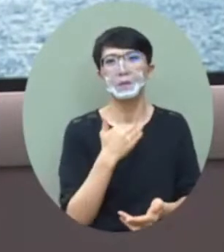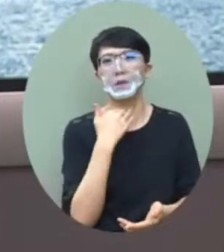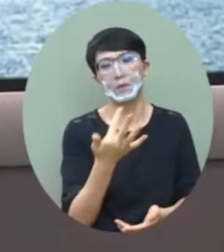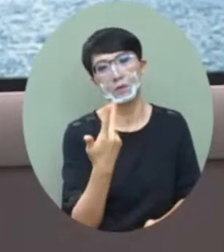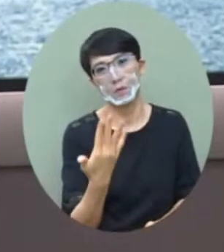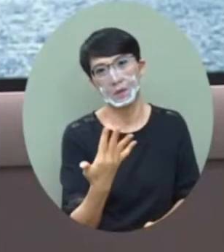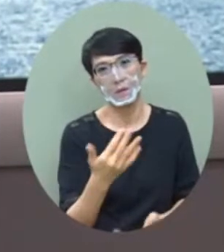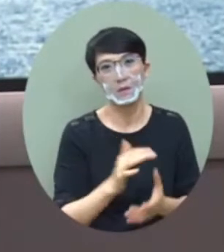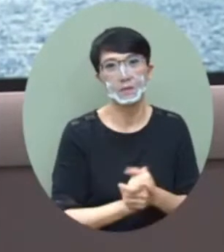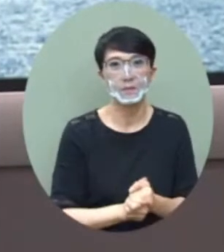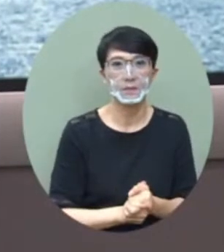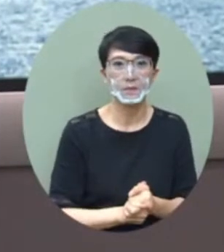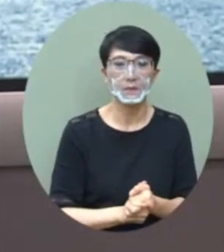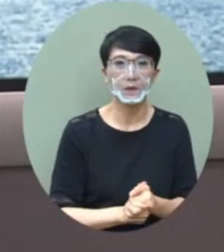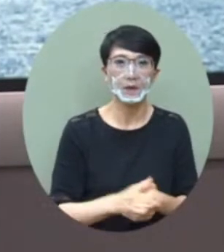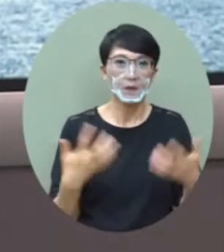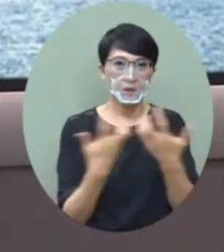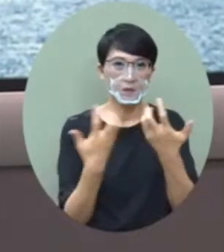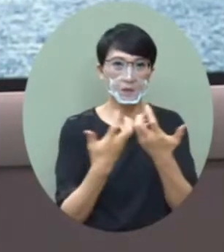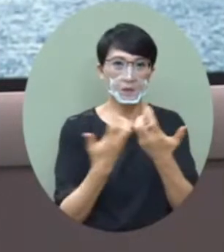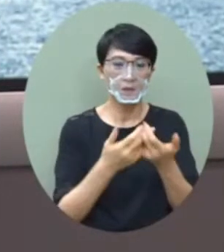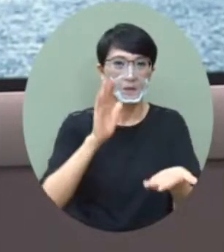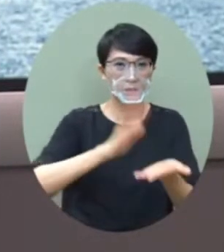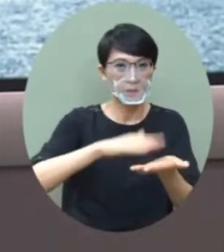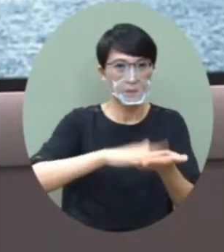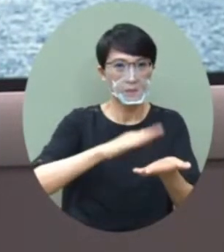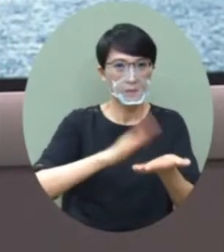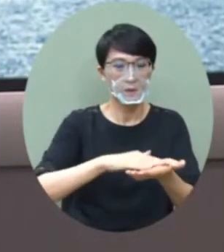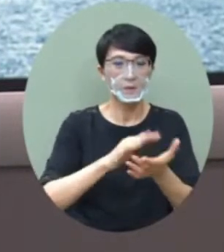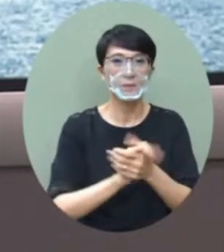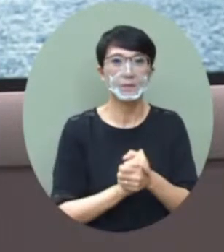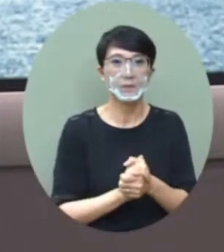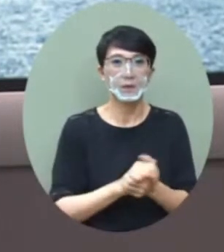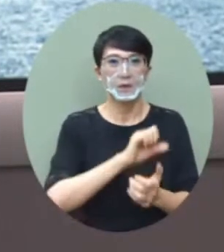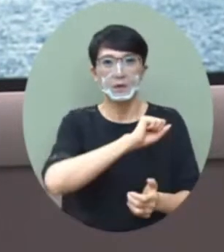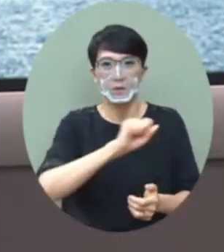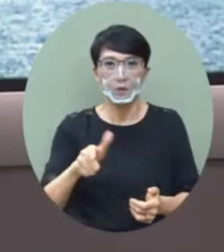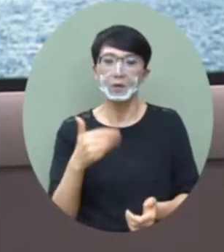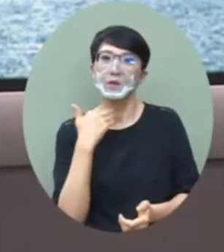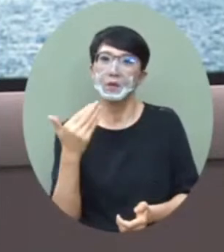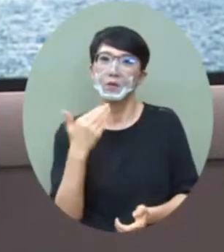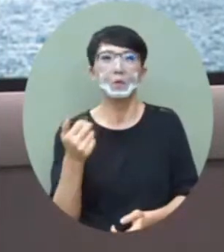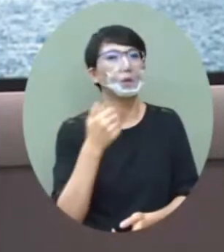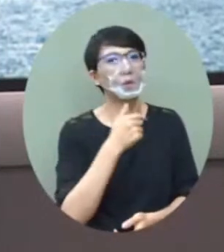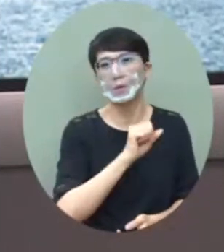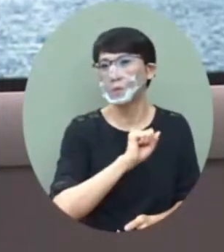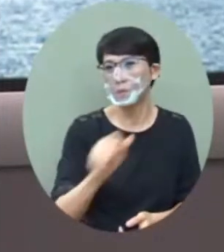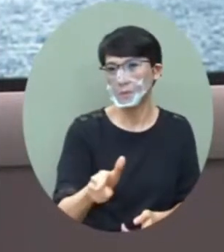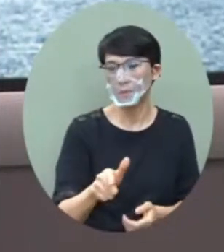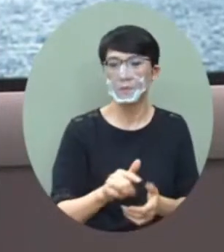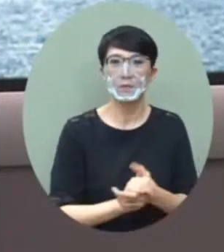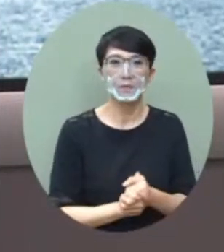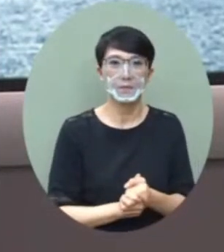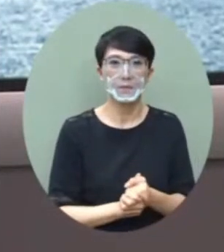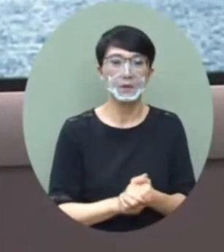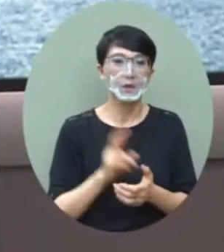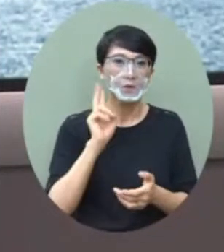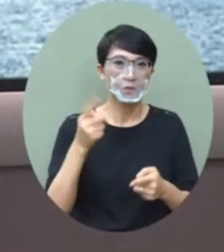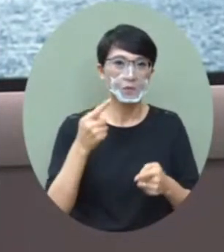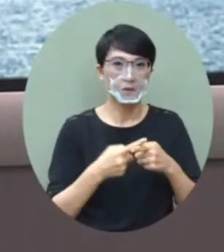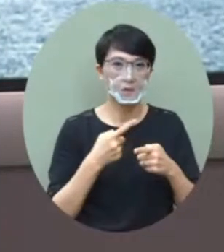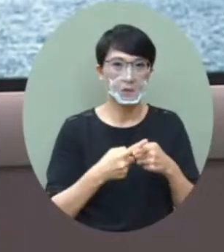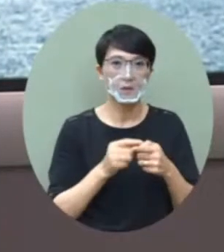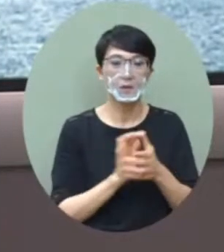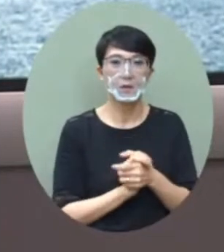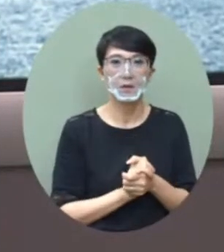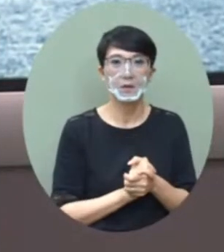receive more letters of appreciation than complaints. But very often, we would not talk about